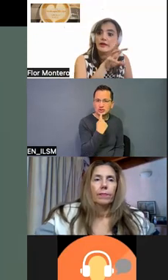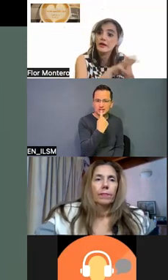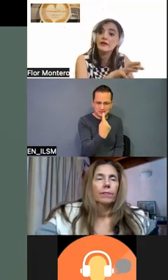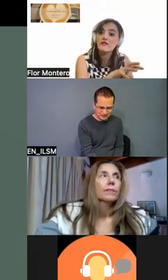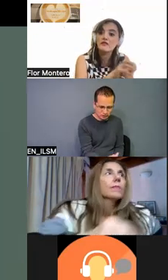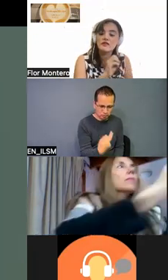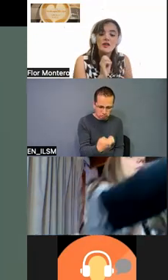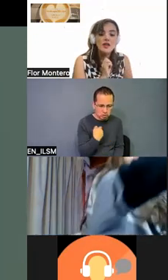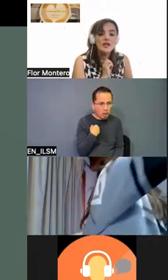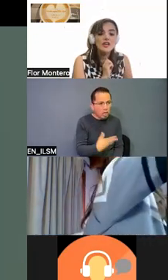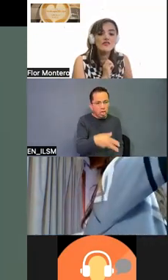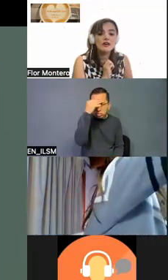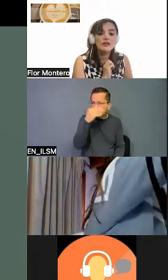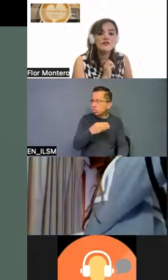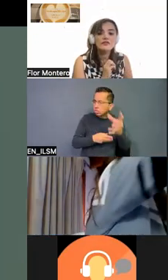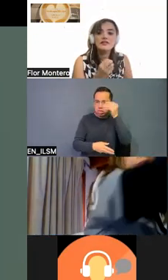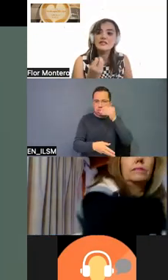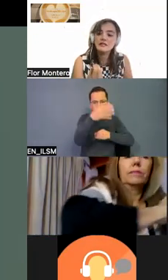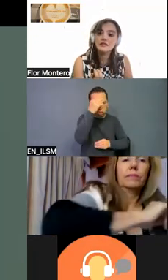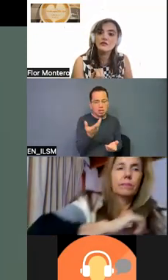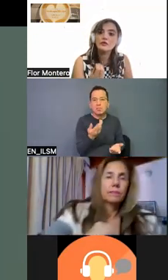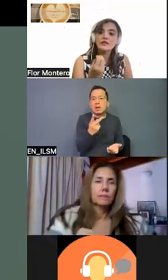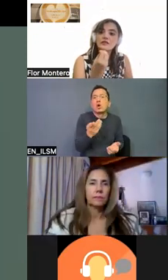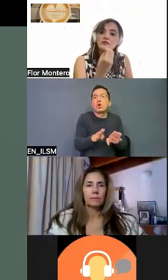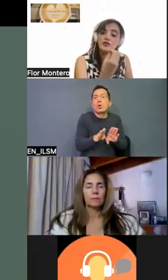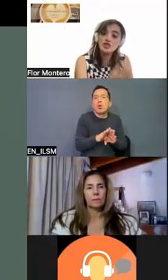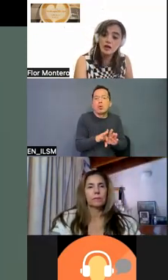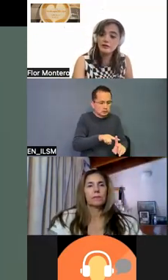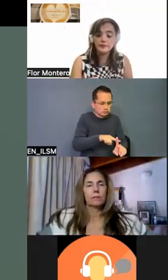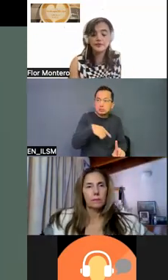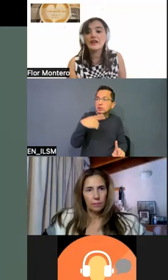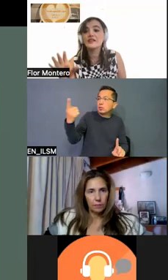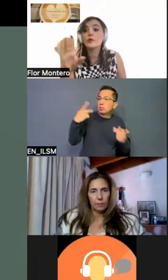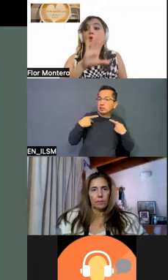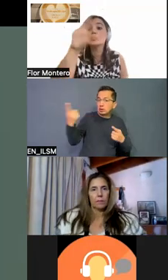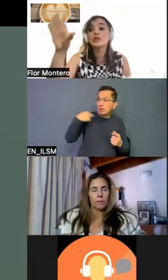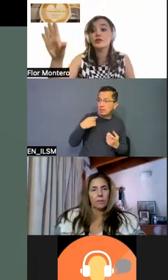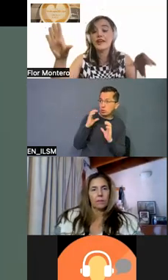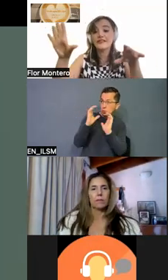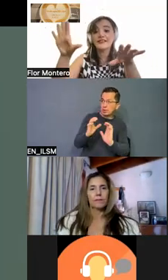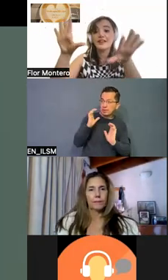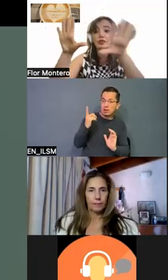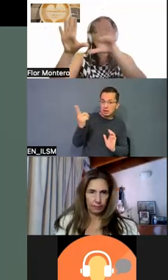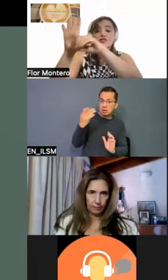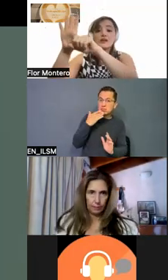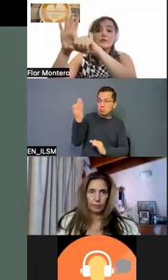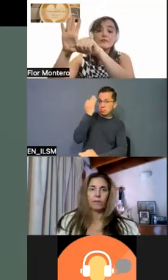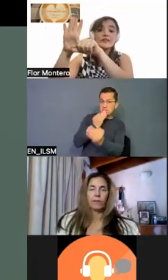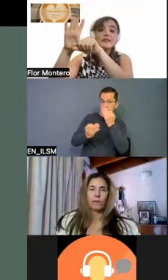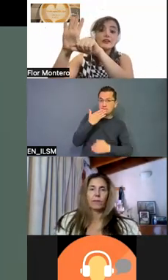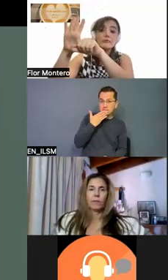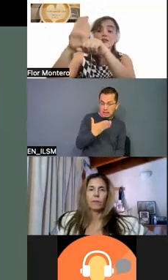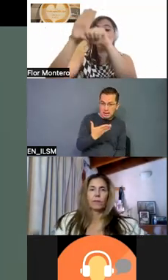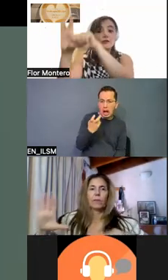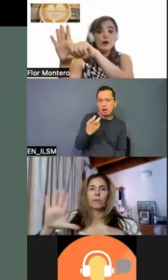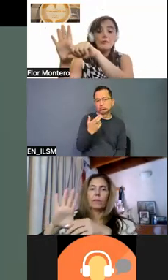our caregivers. If caregivers are sensitive to the needs of a child, now we go to the other hand, you're going to start grabbing